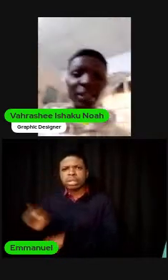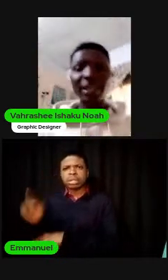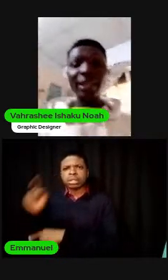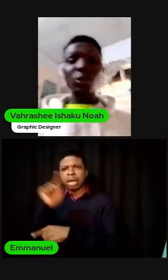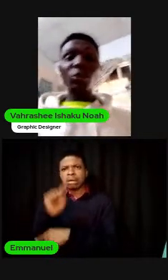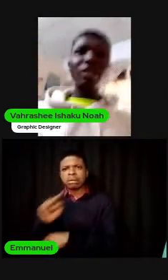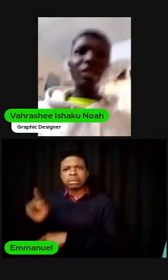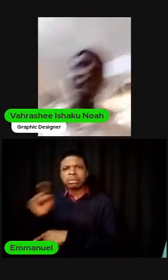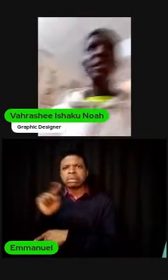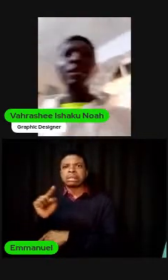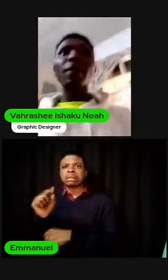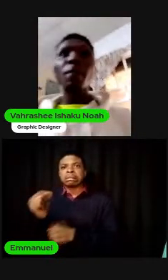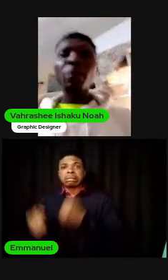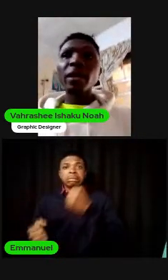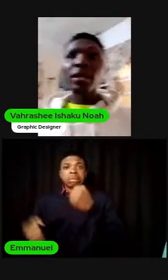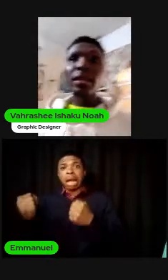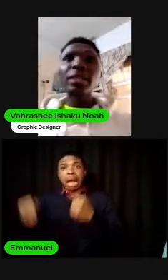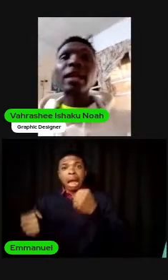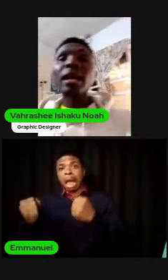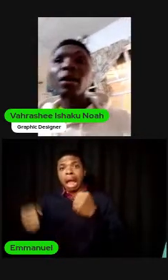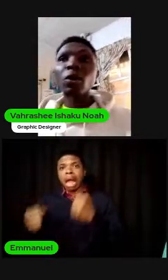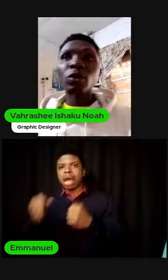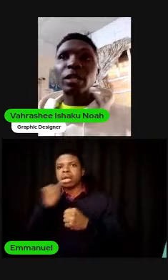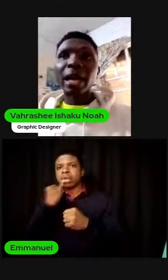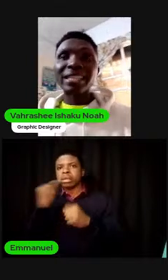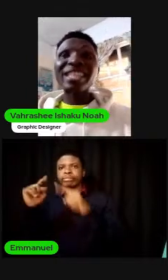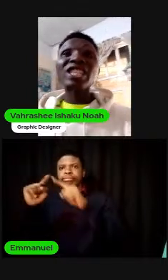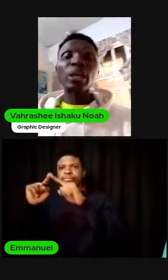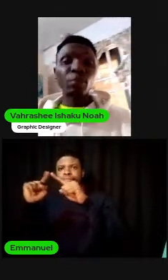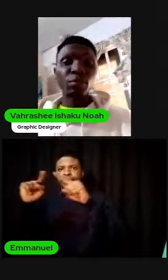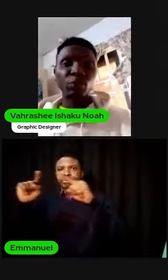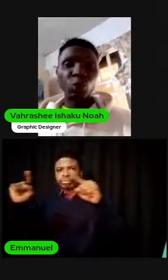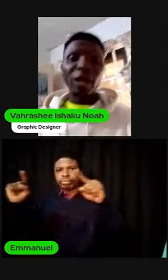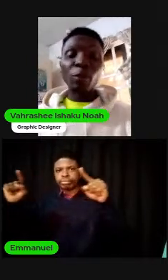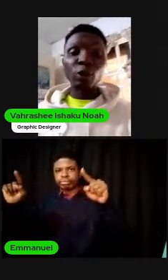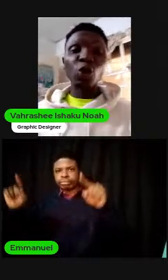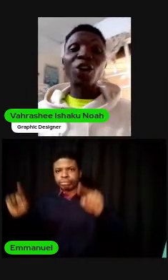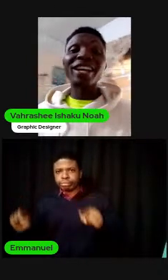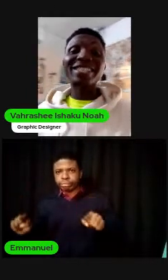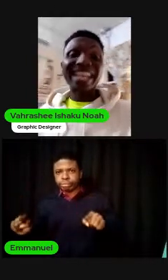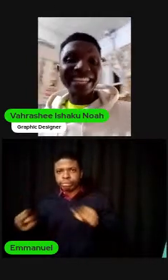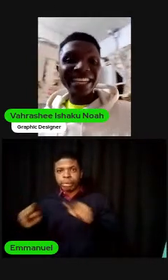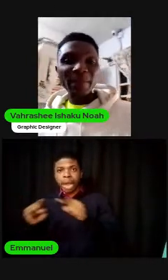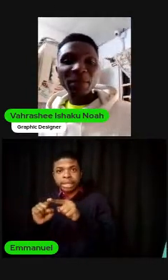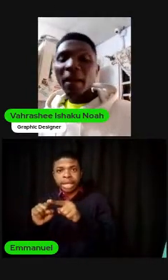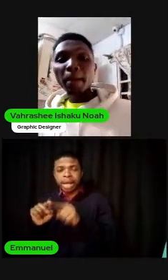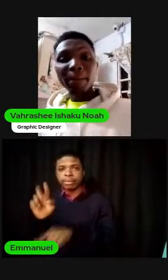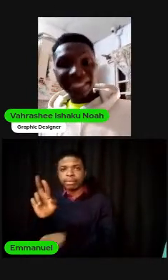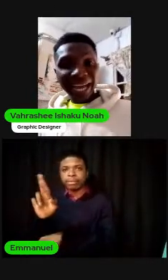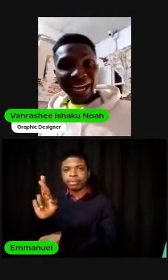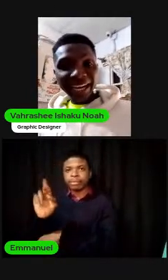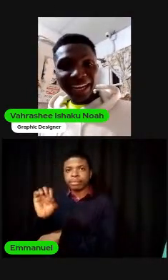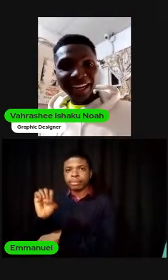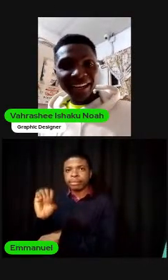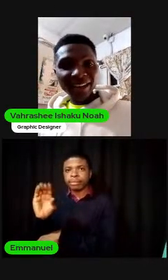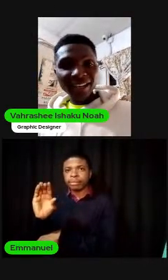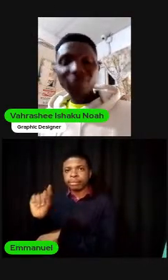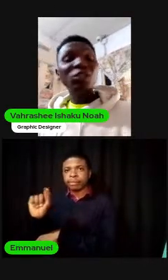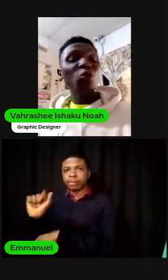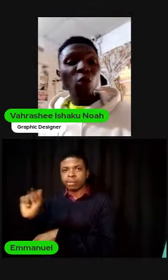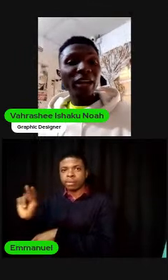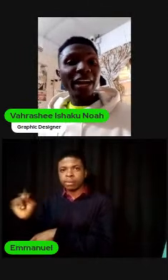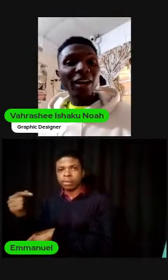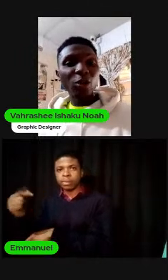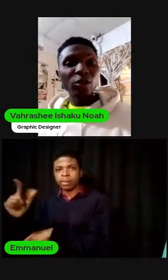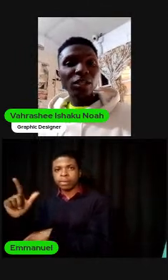if you understand, you see that things around us take shape to help us understand them better.